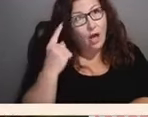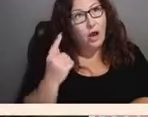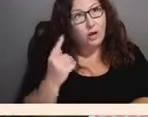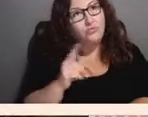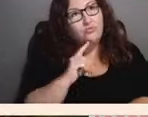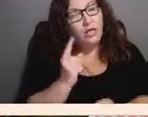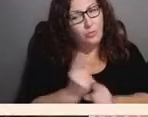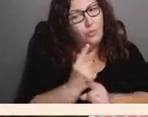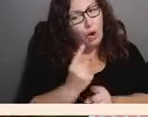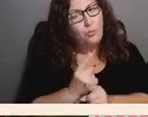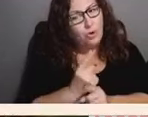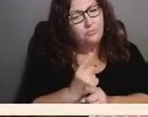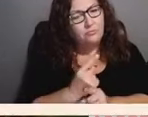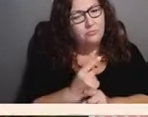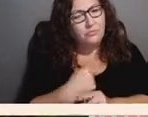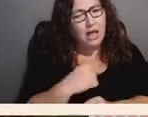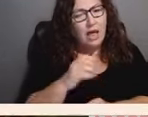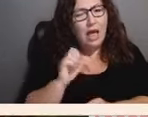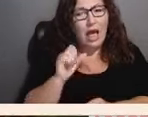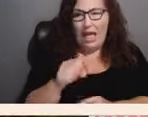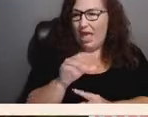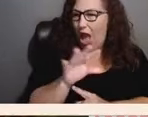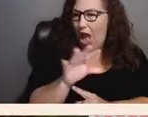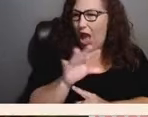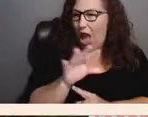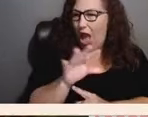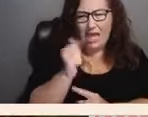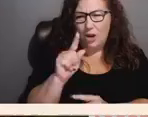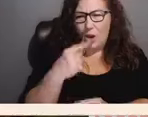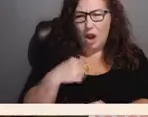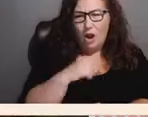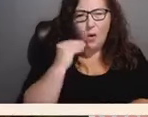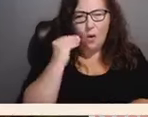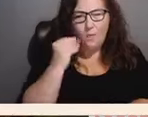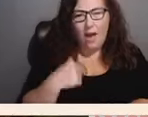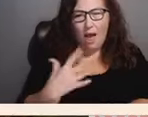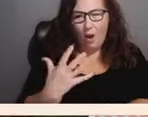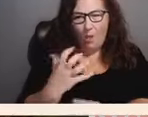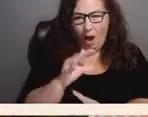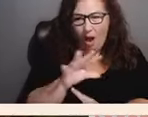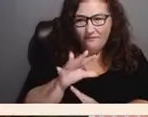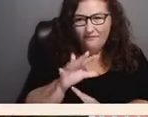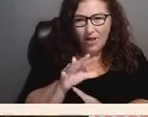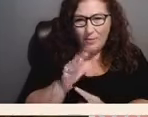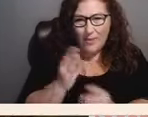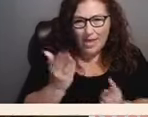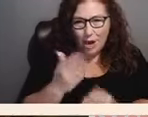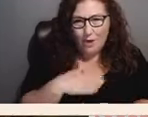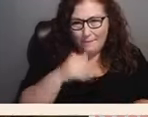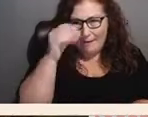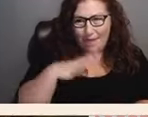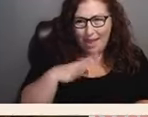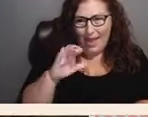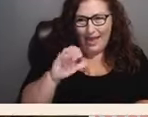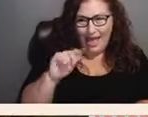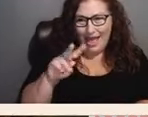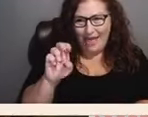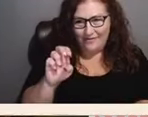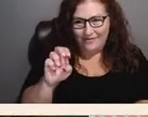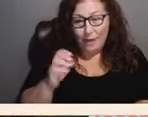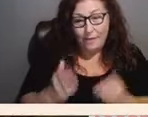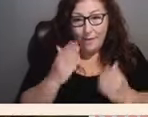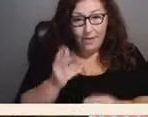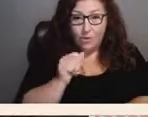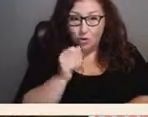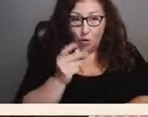shot this anywhere in our home, but I wanted to shoot it here in my man cave. You may not see it, but